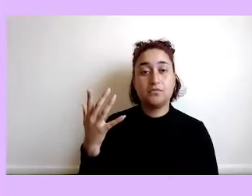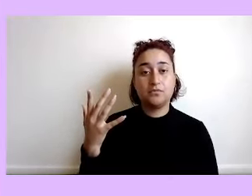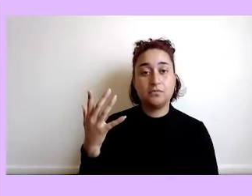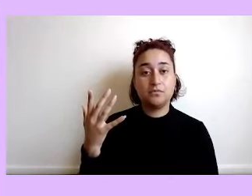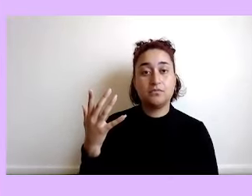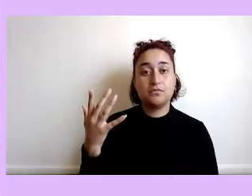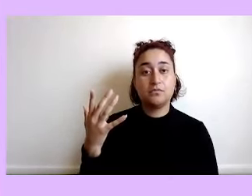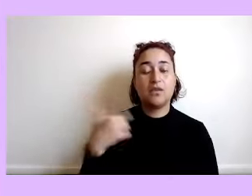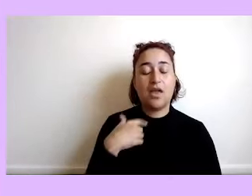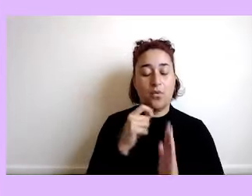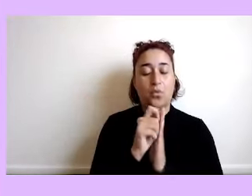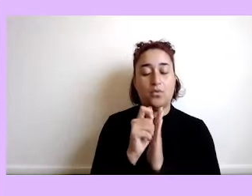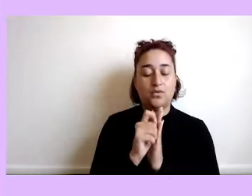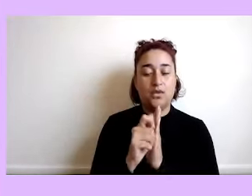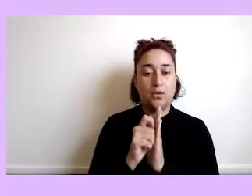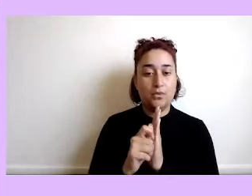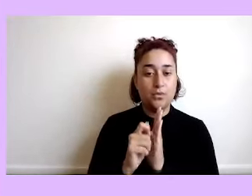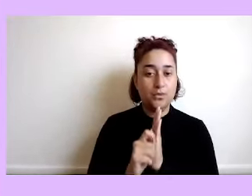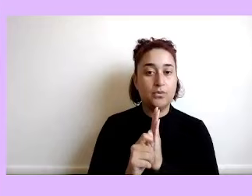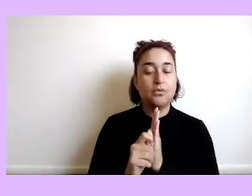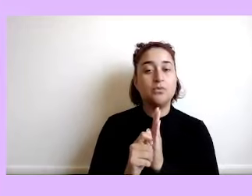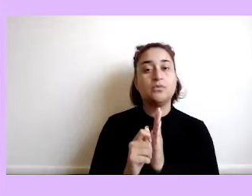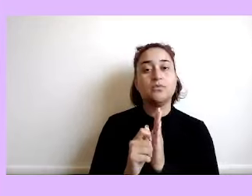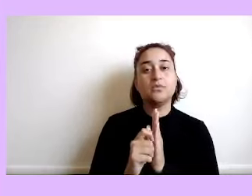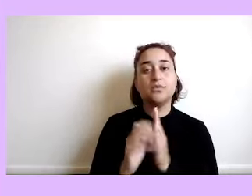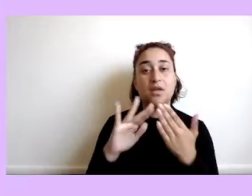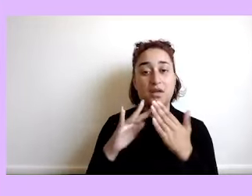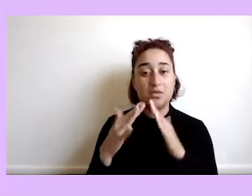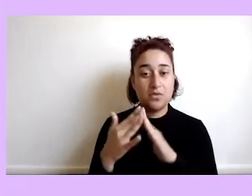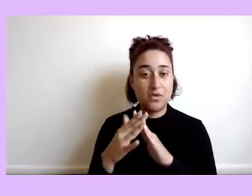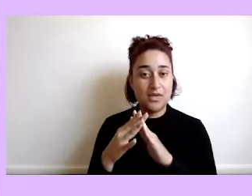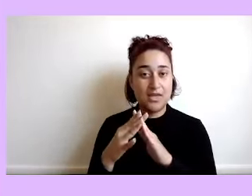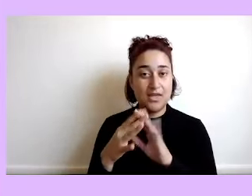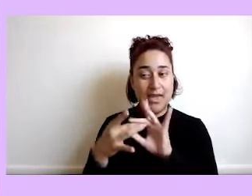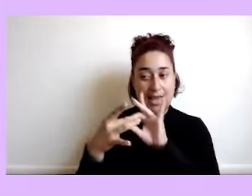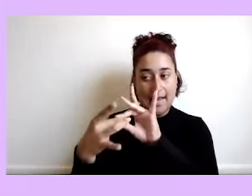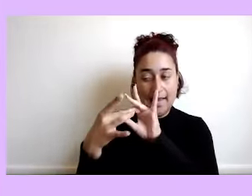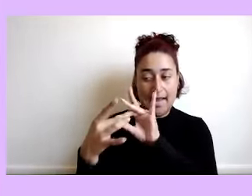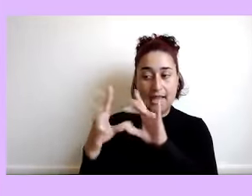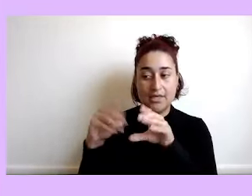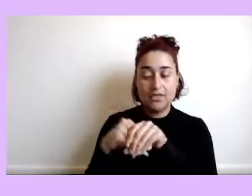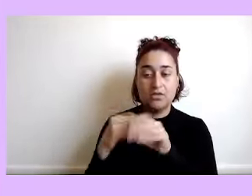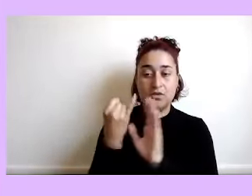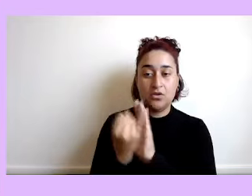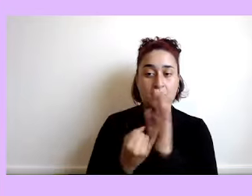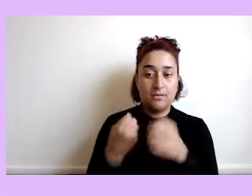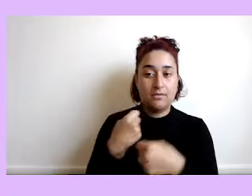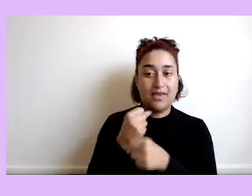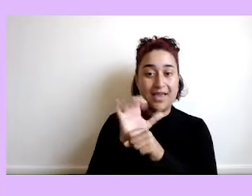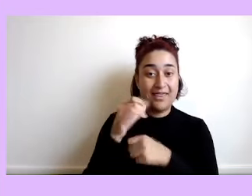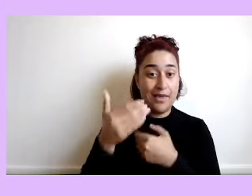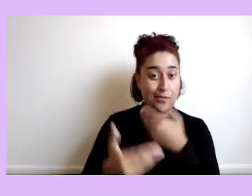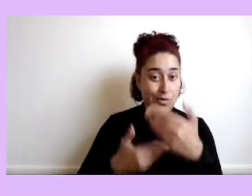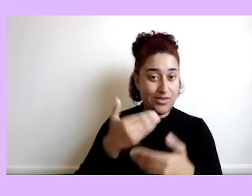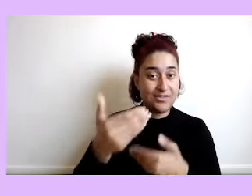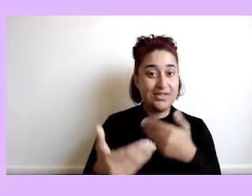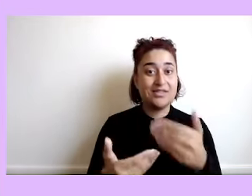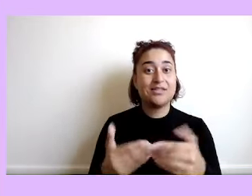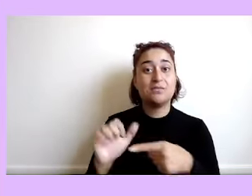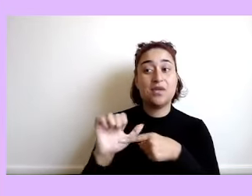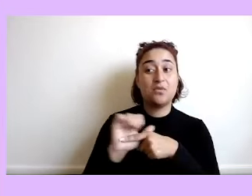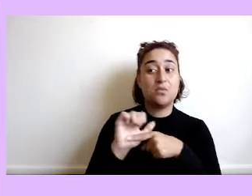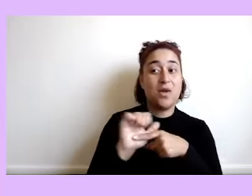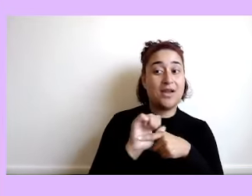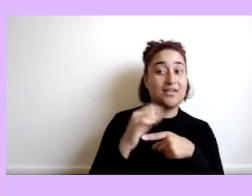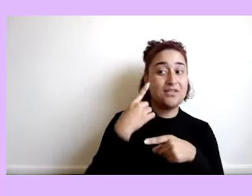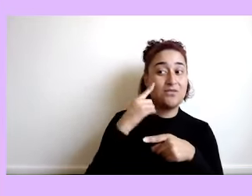I wrote down, yes, like community engaged in art making and that process being the rehearsal for